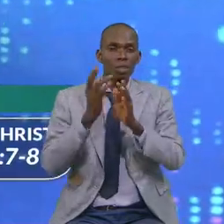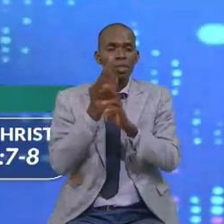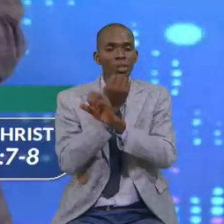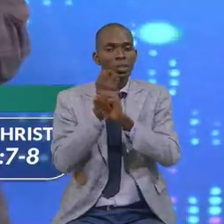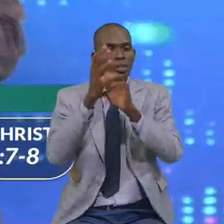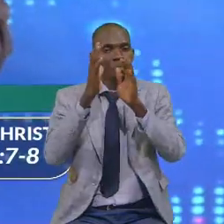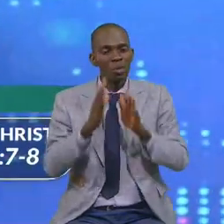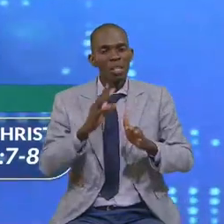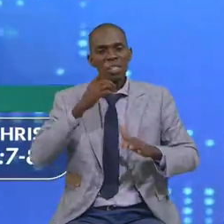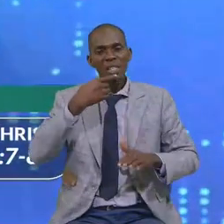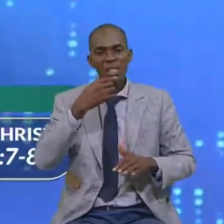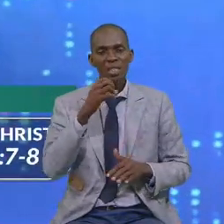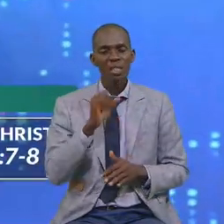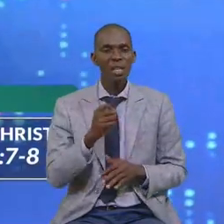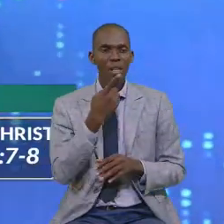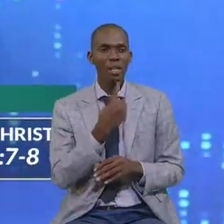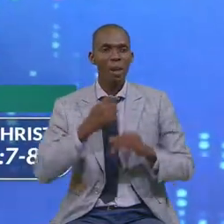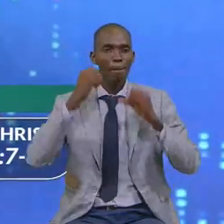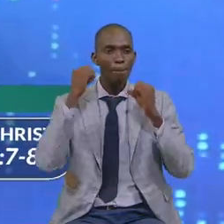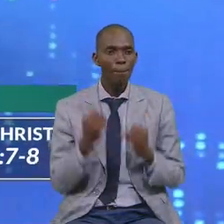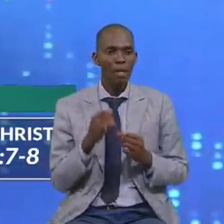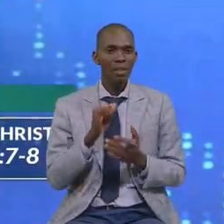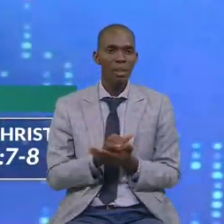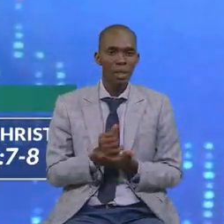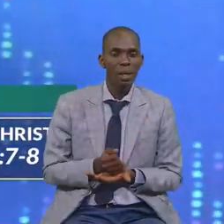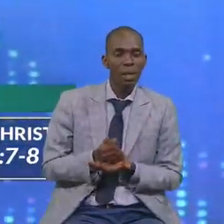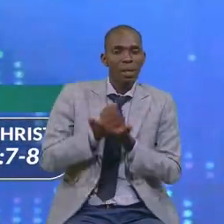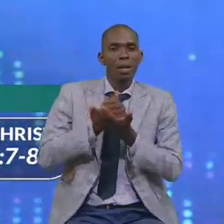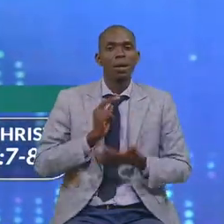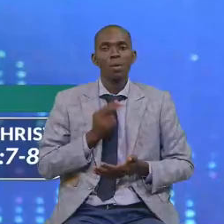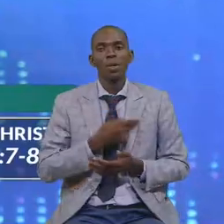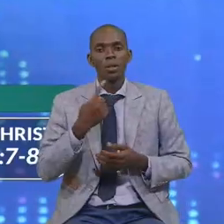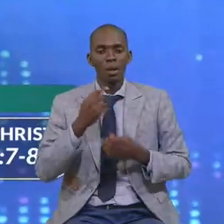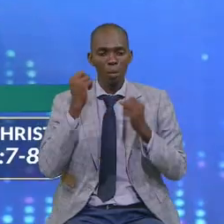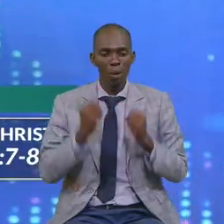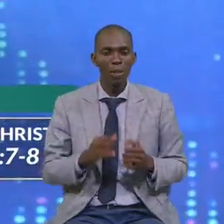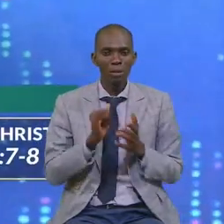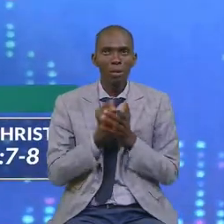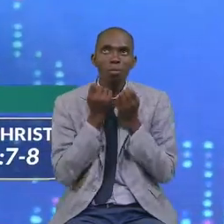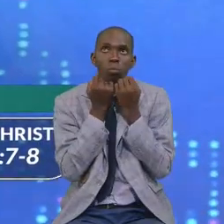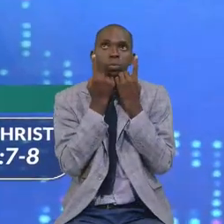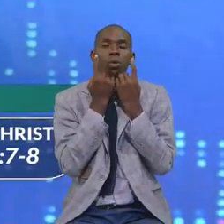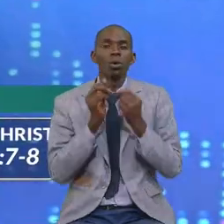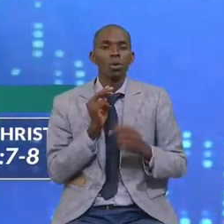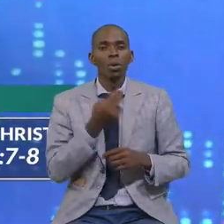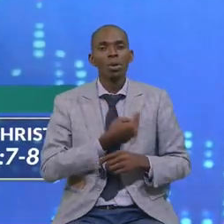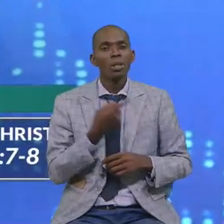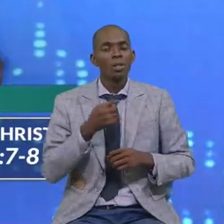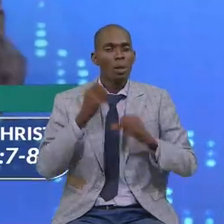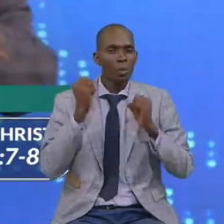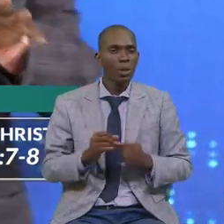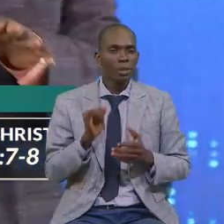the power that helps us, the power that wakes us up and leads us